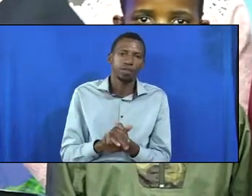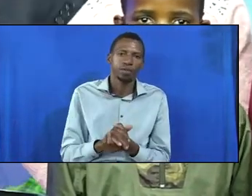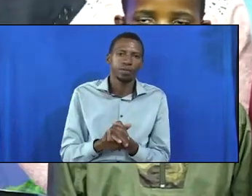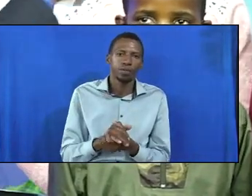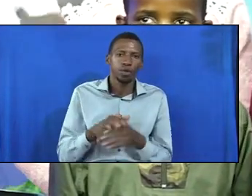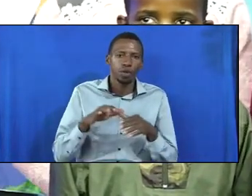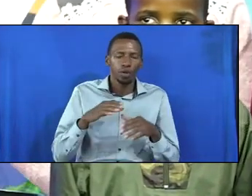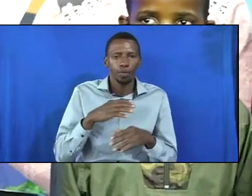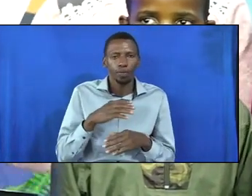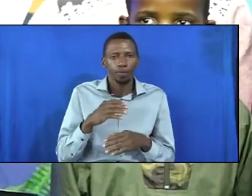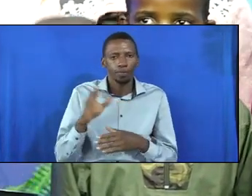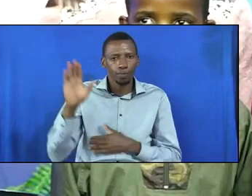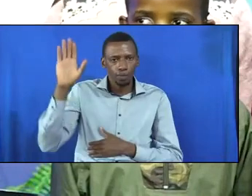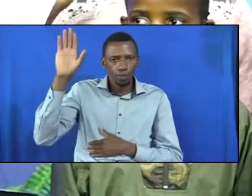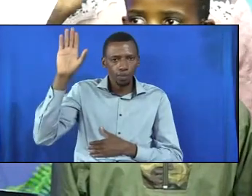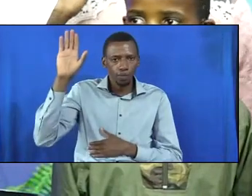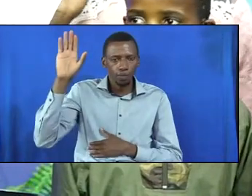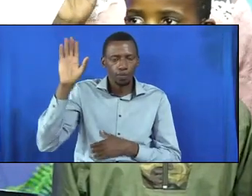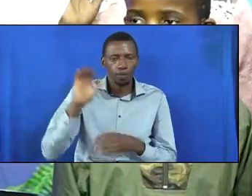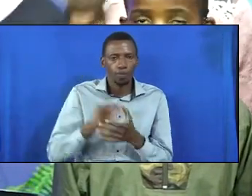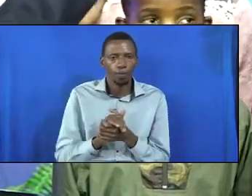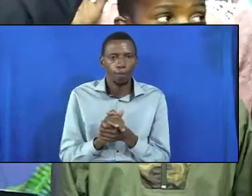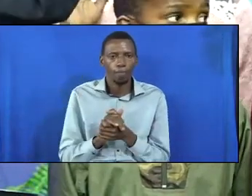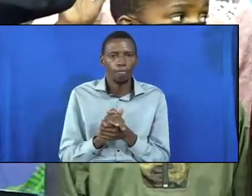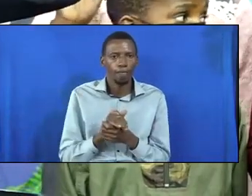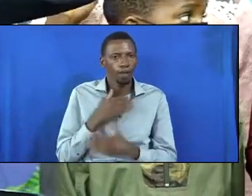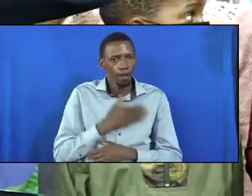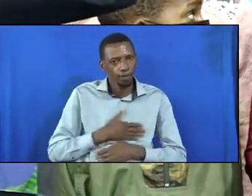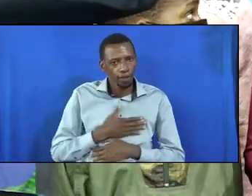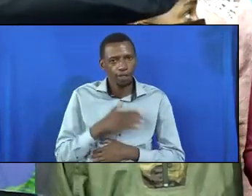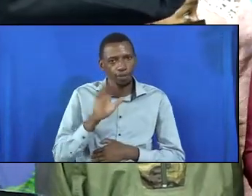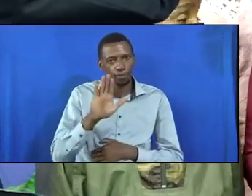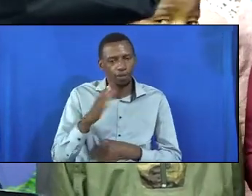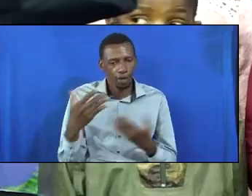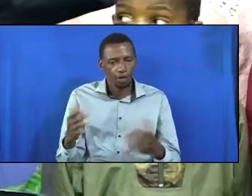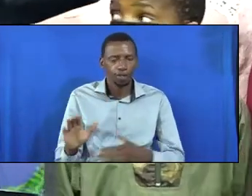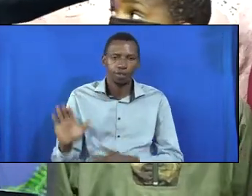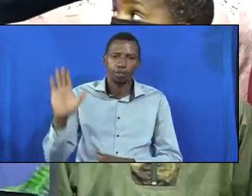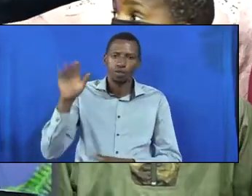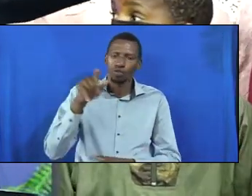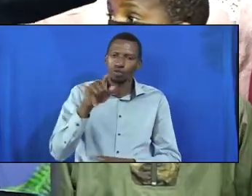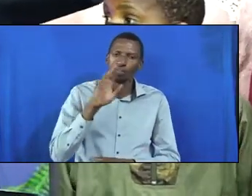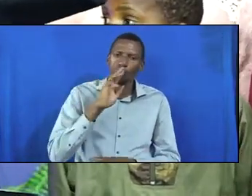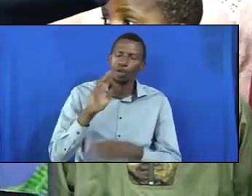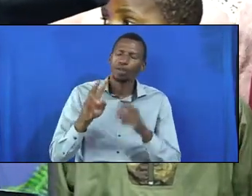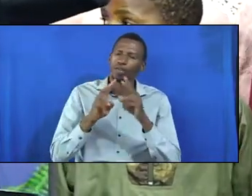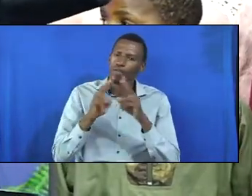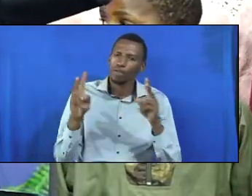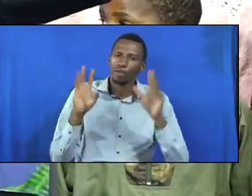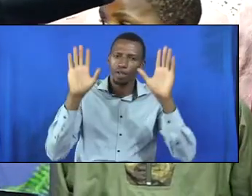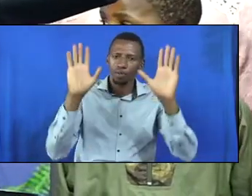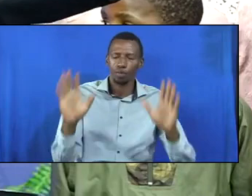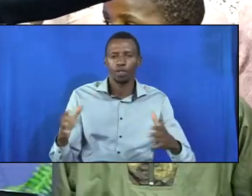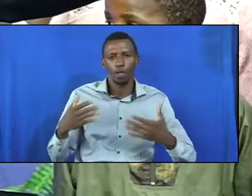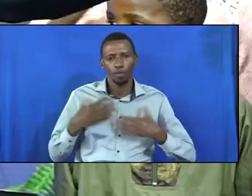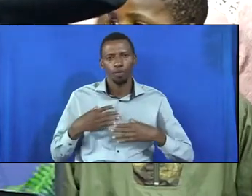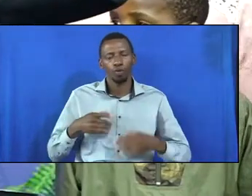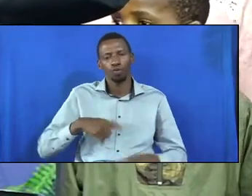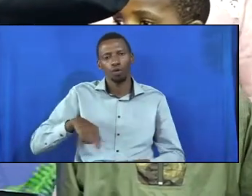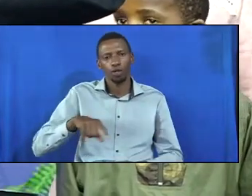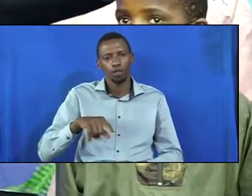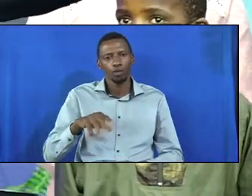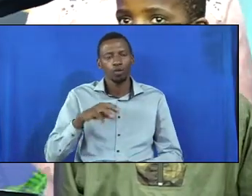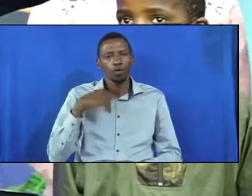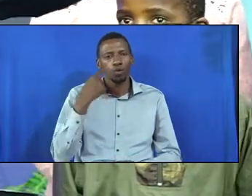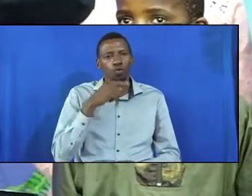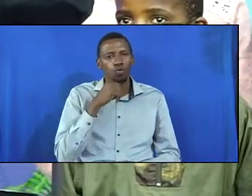been coming, raise up your hands. Please raise up your hands. You are very important people to us. Those who are not